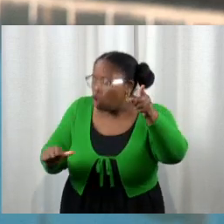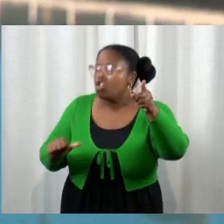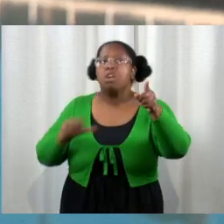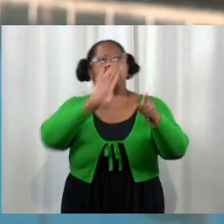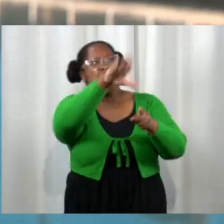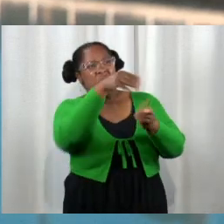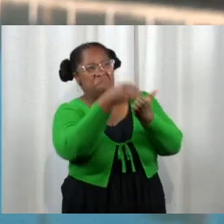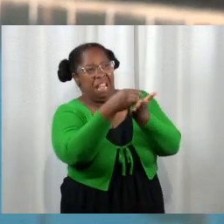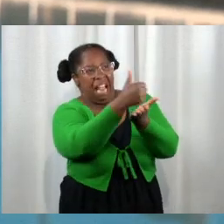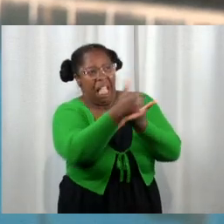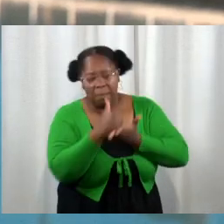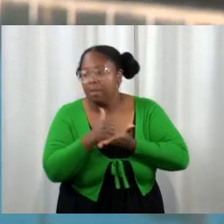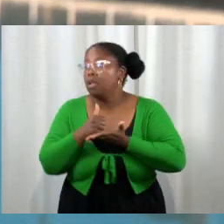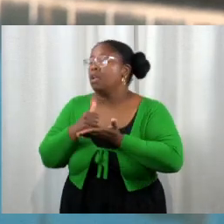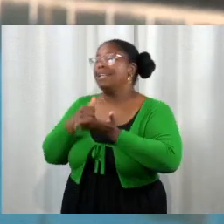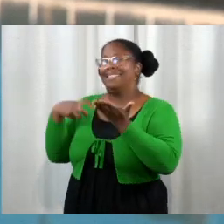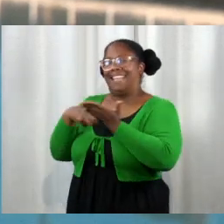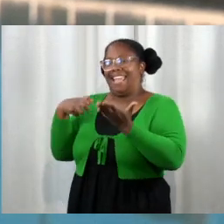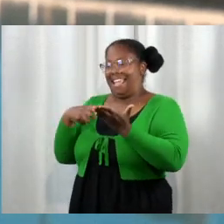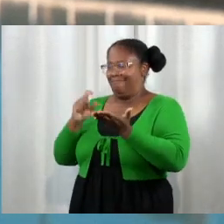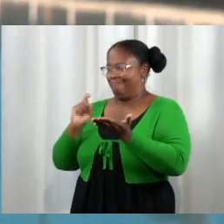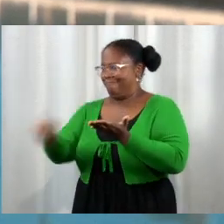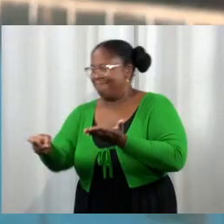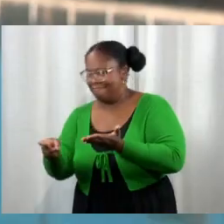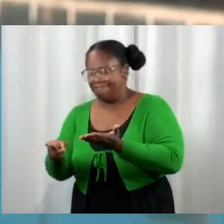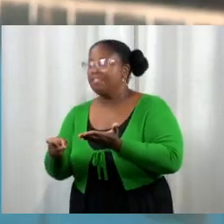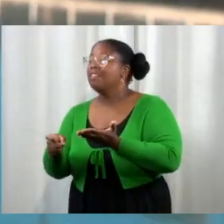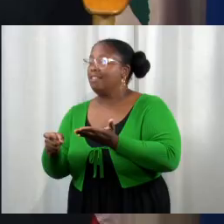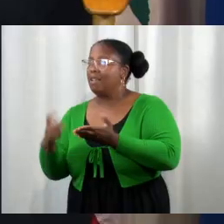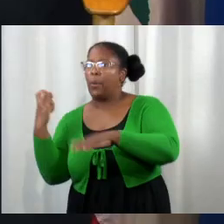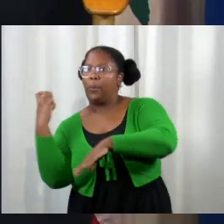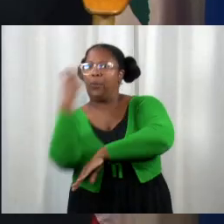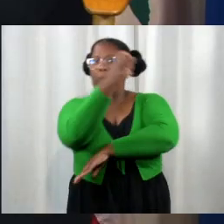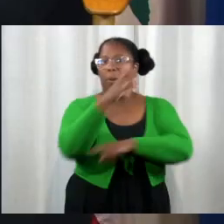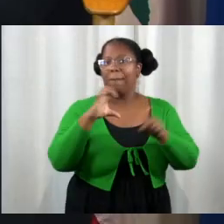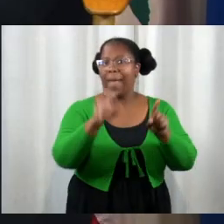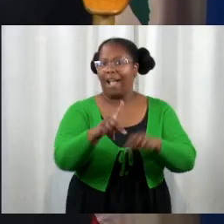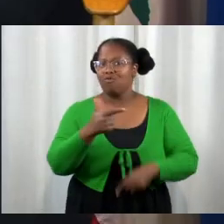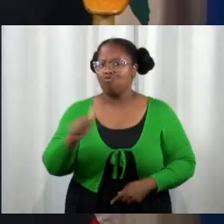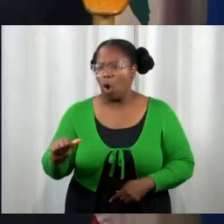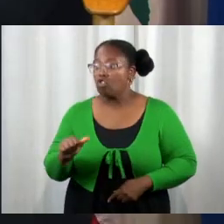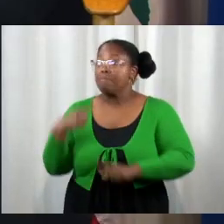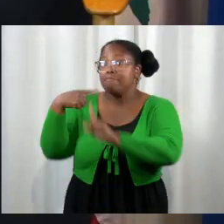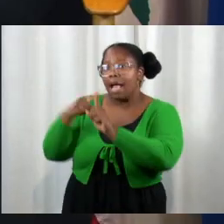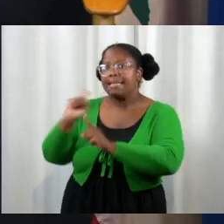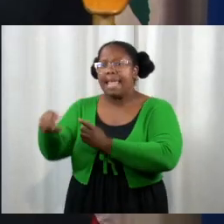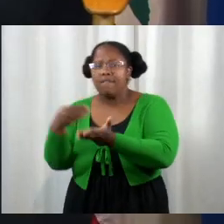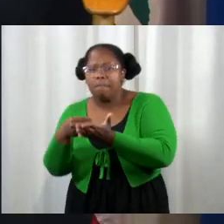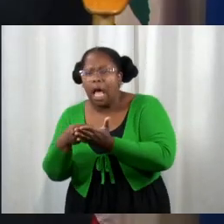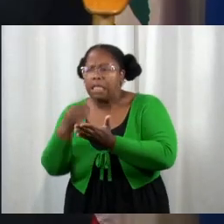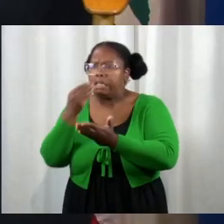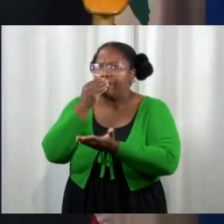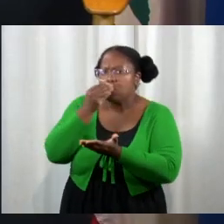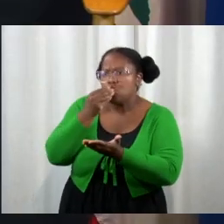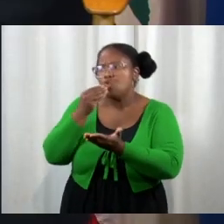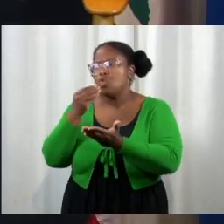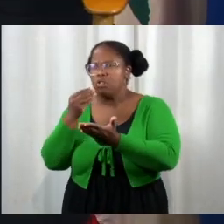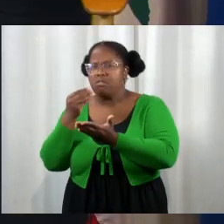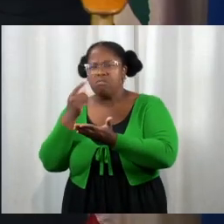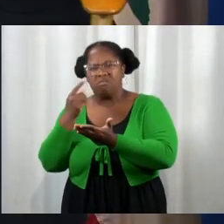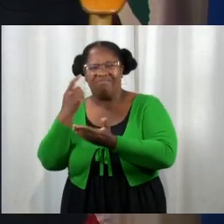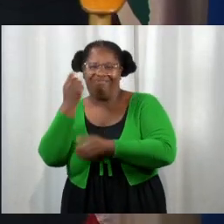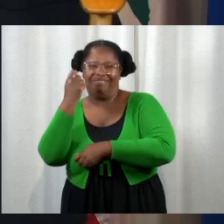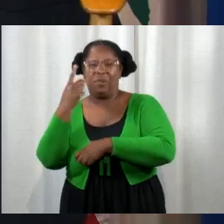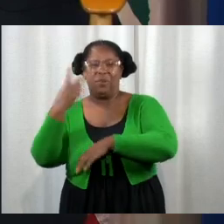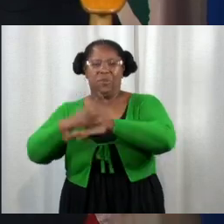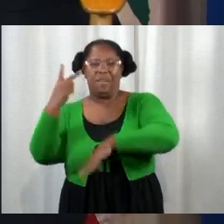Plus, we were able to provide him with food and spending money for the 2-day bus trip back home. Wow, wow. Well, I'll tell you, it's a sum of all